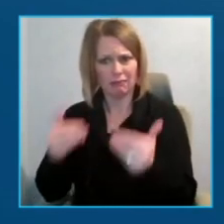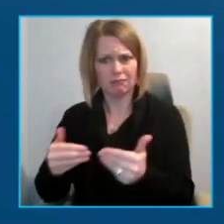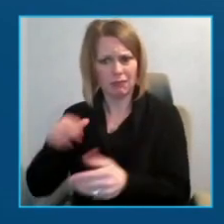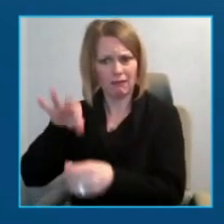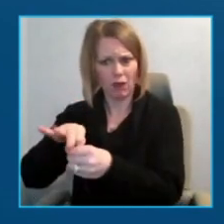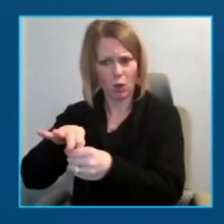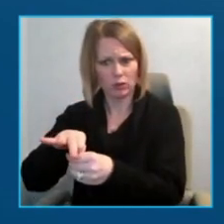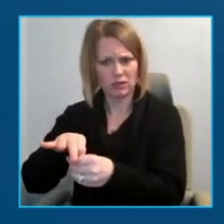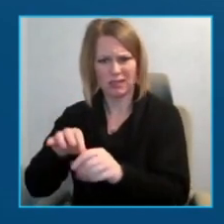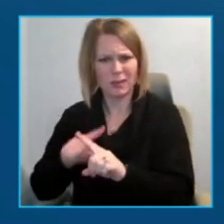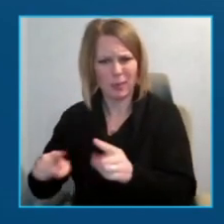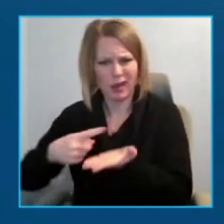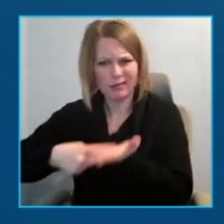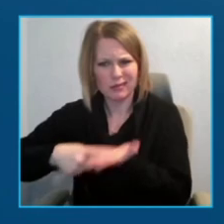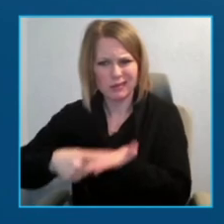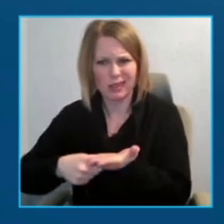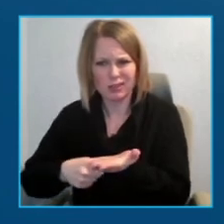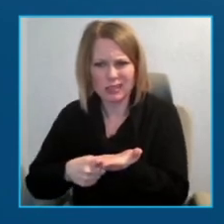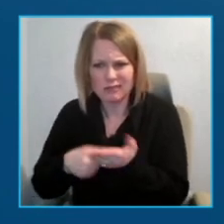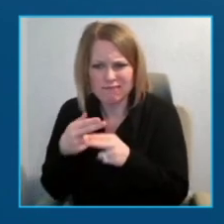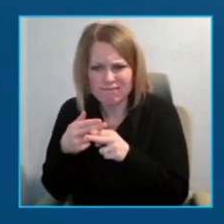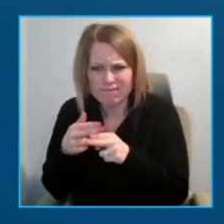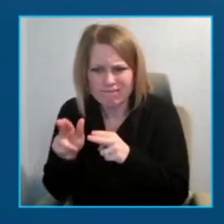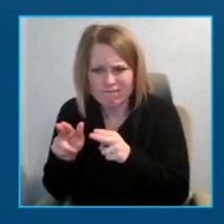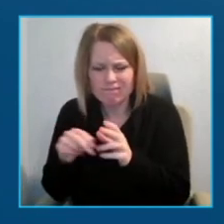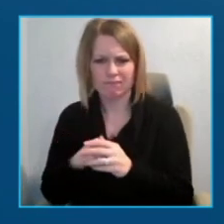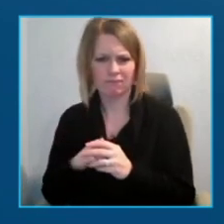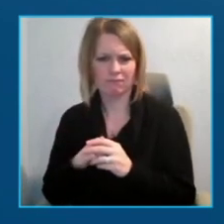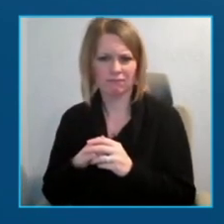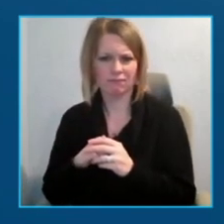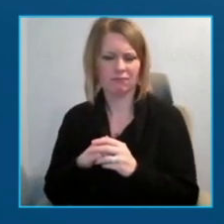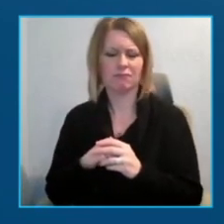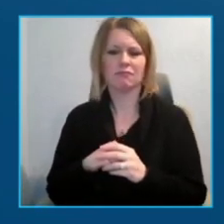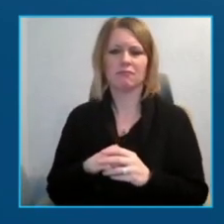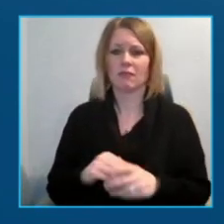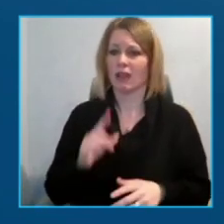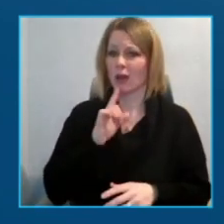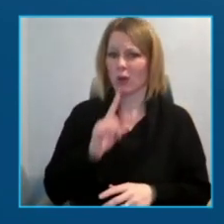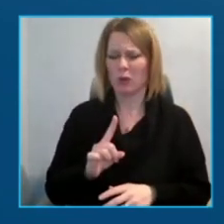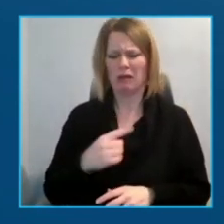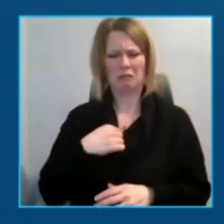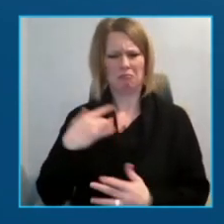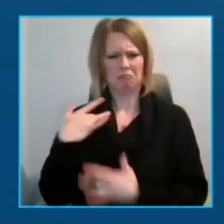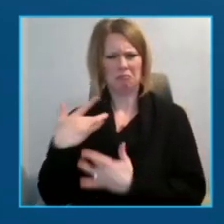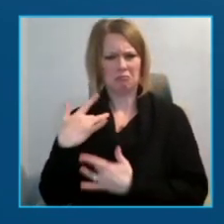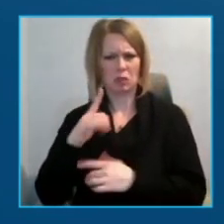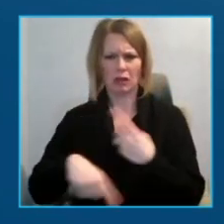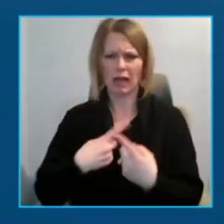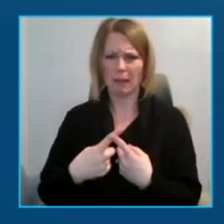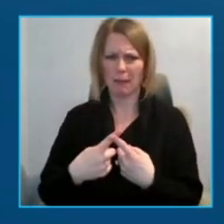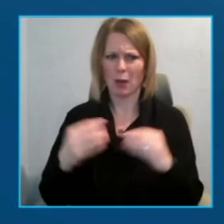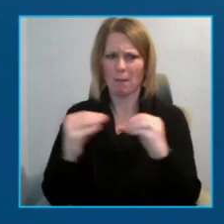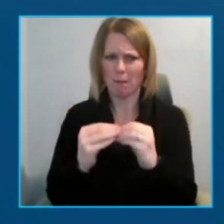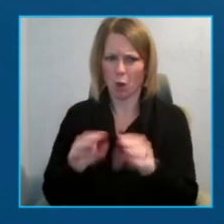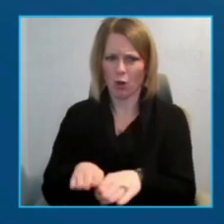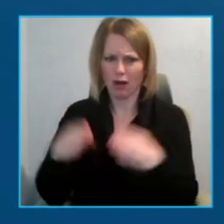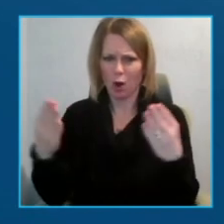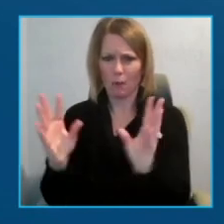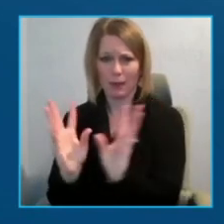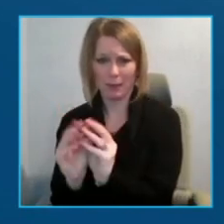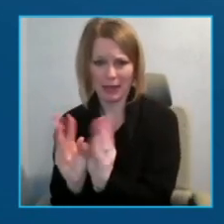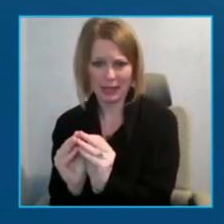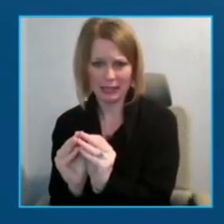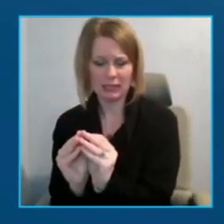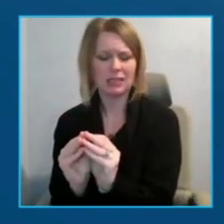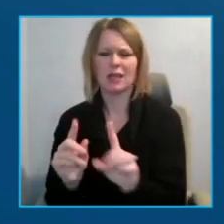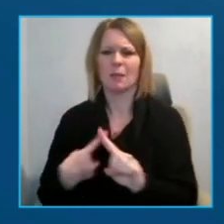Ms. Vickers is very concerned about the increasing use of open meetings. And the way this provision is